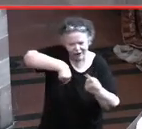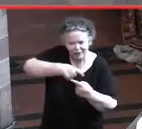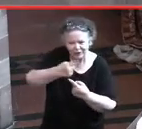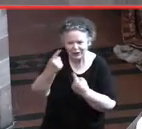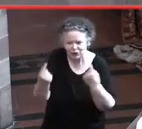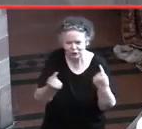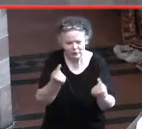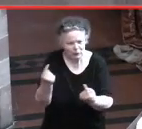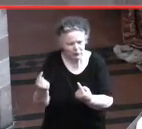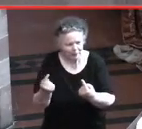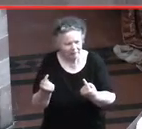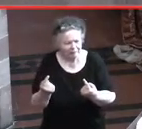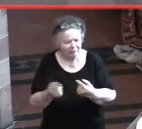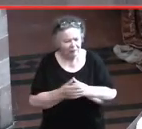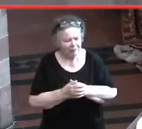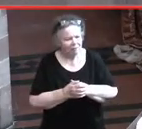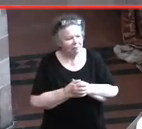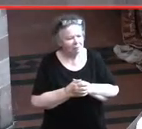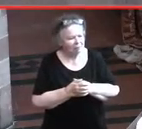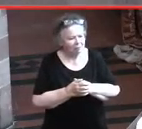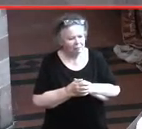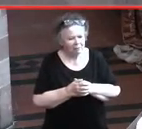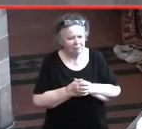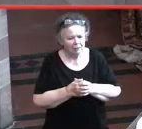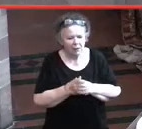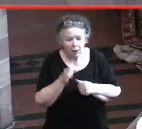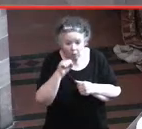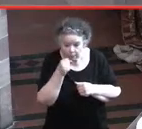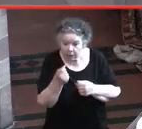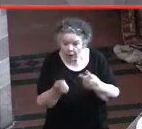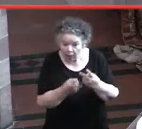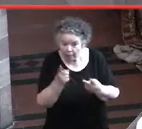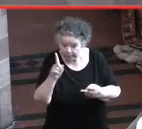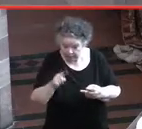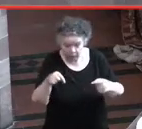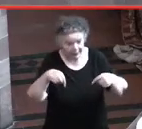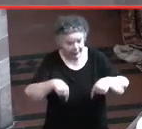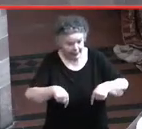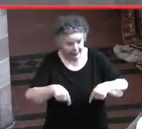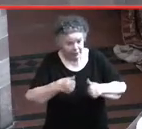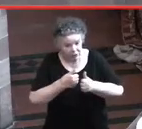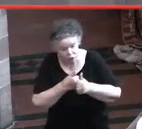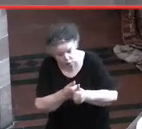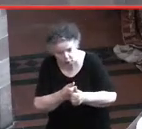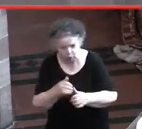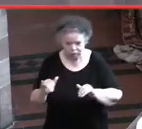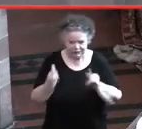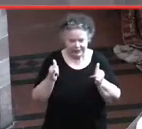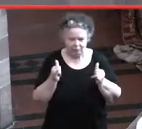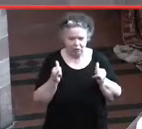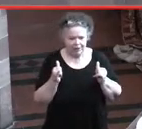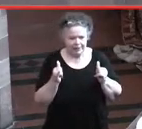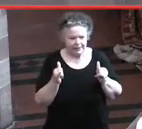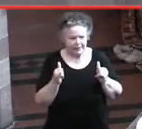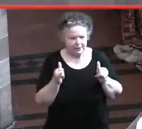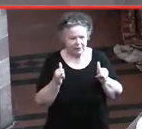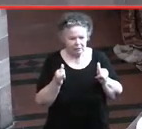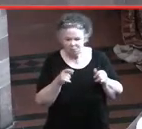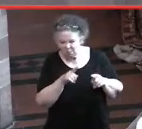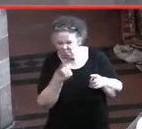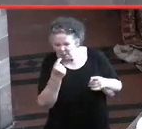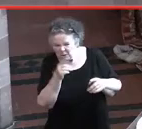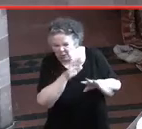But there will be other people who are here to support you and celebrate with you that you don't